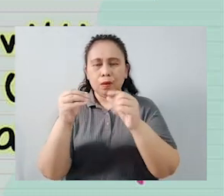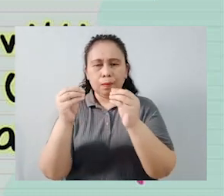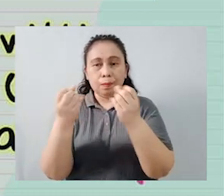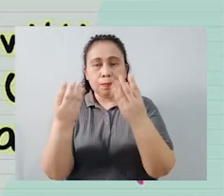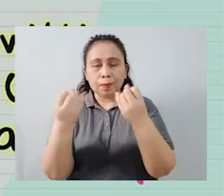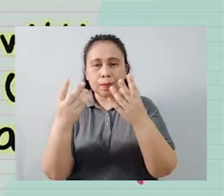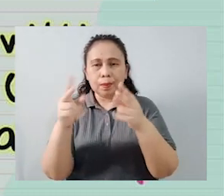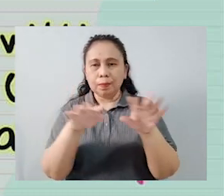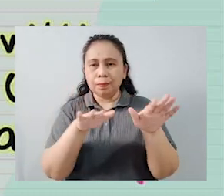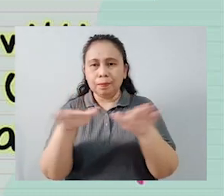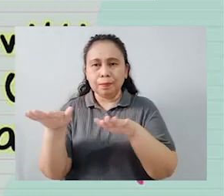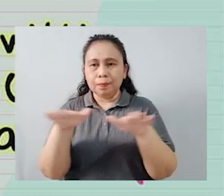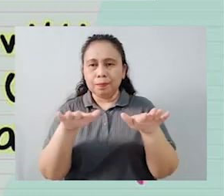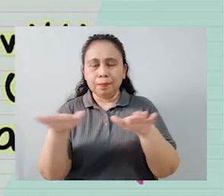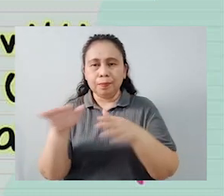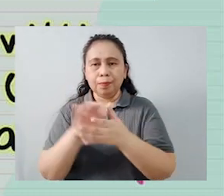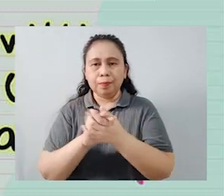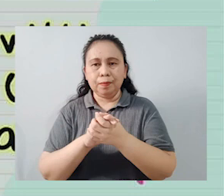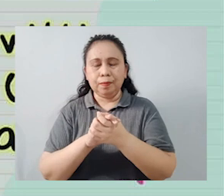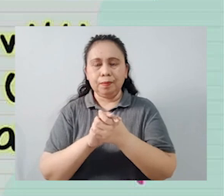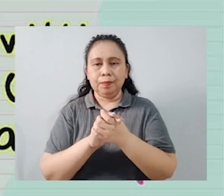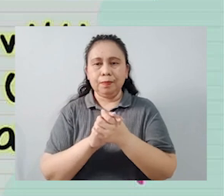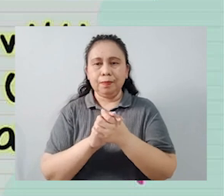volcanic activities around the world.